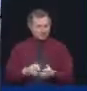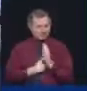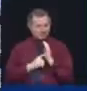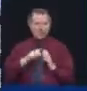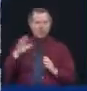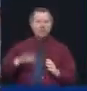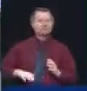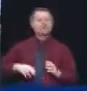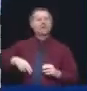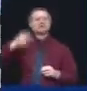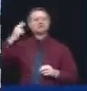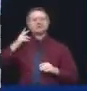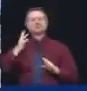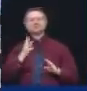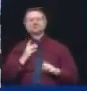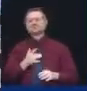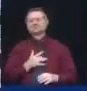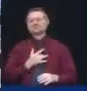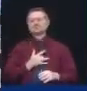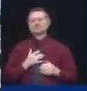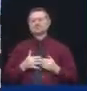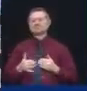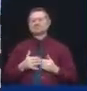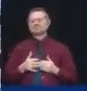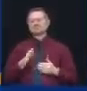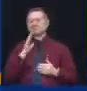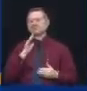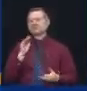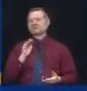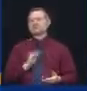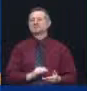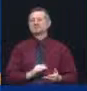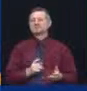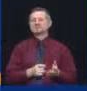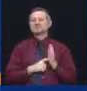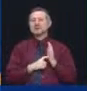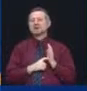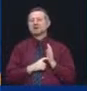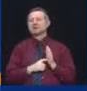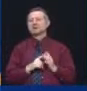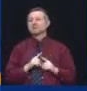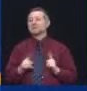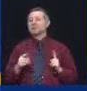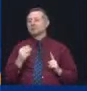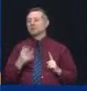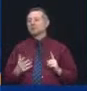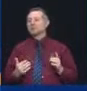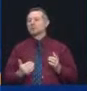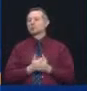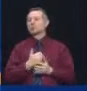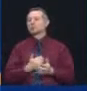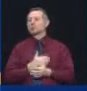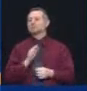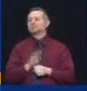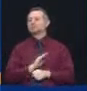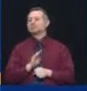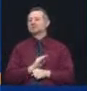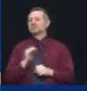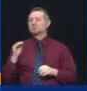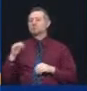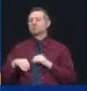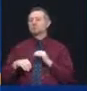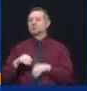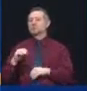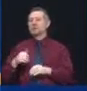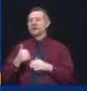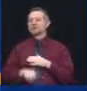some easing of the demand, but I can tell you that we are seeing new business coming to the building that's never been in New York before, because